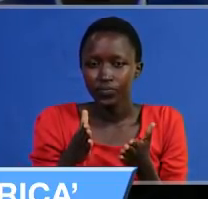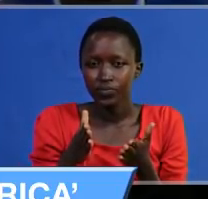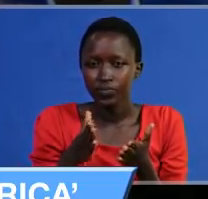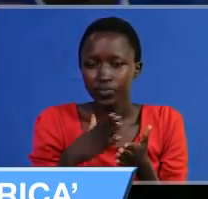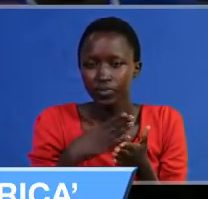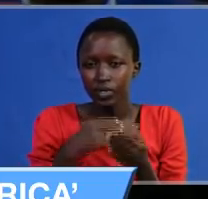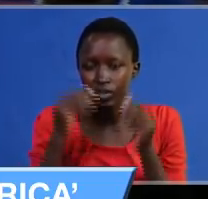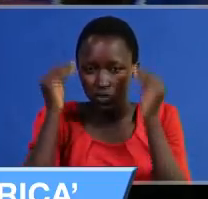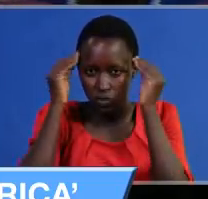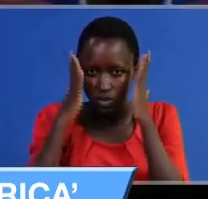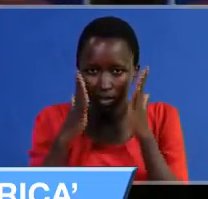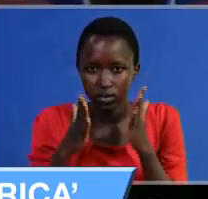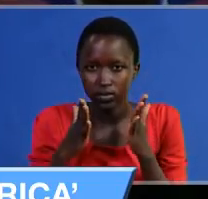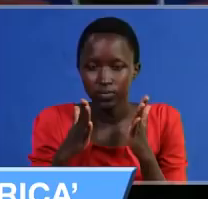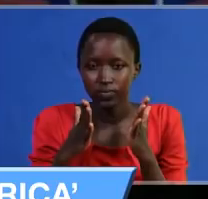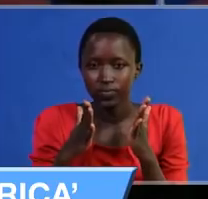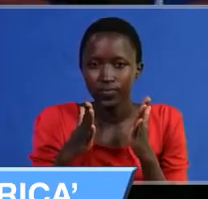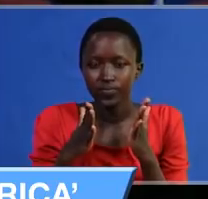and the students.